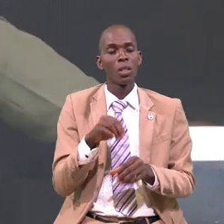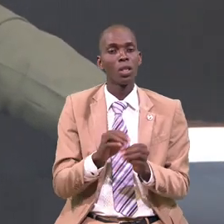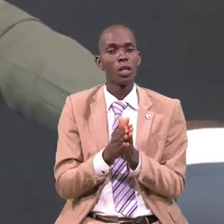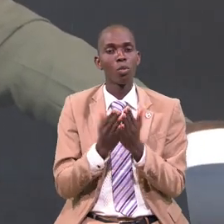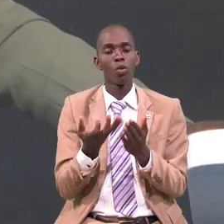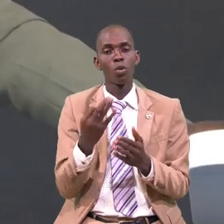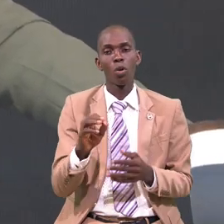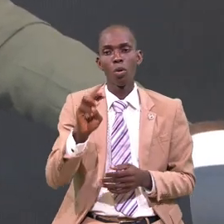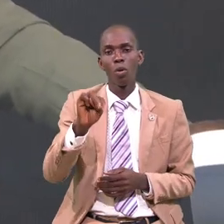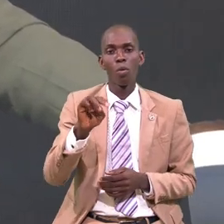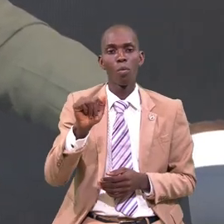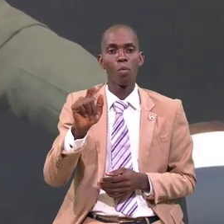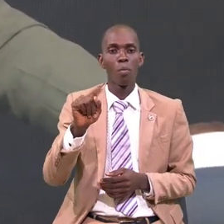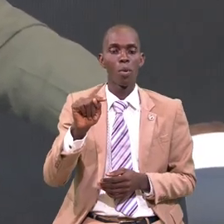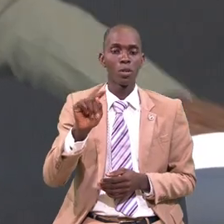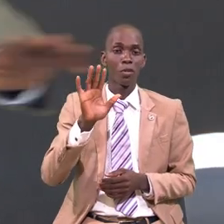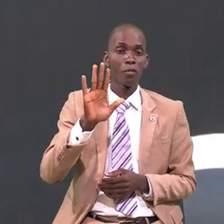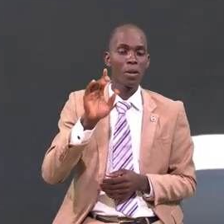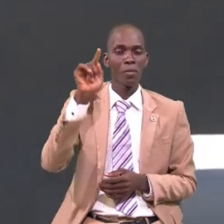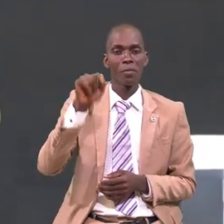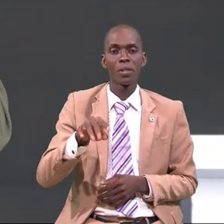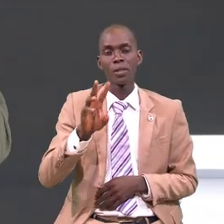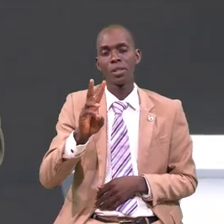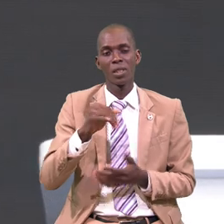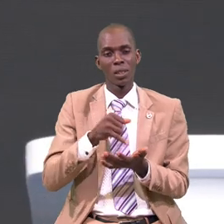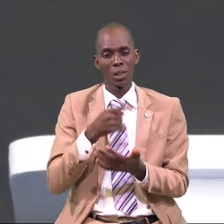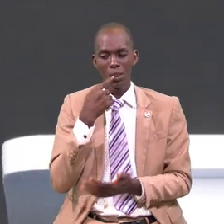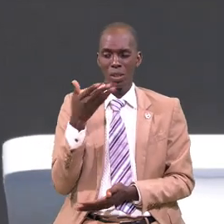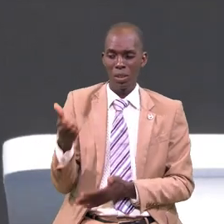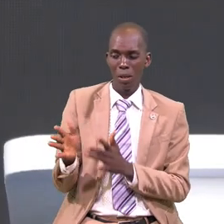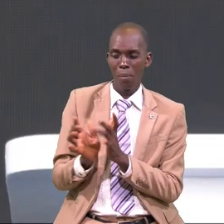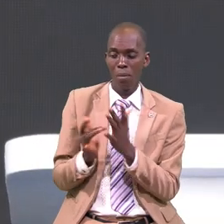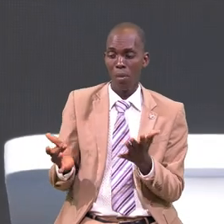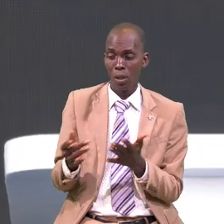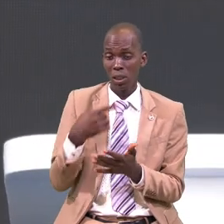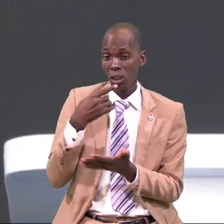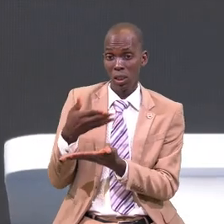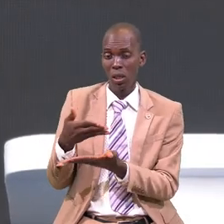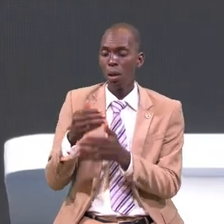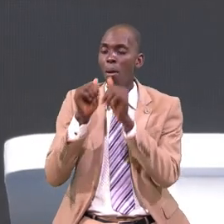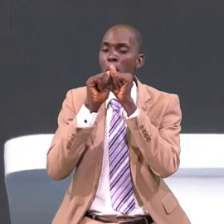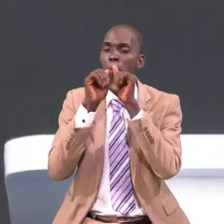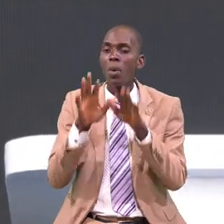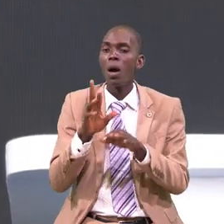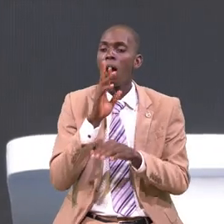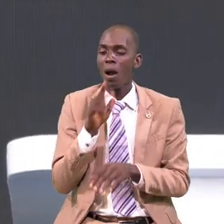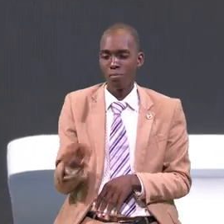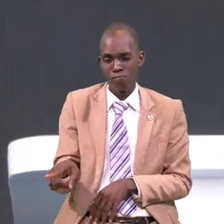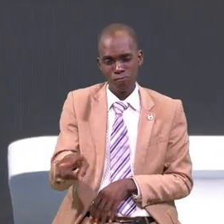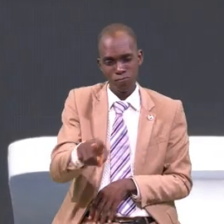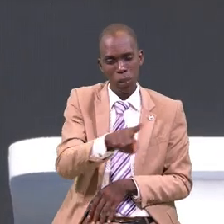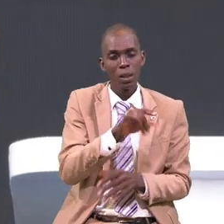5, verse 6, it says, blessed are they which do hunger